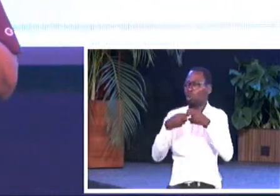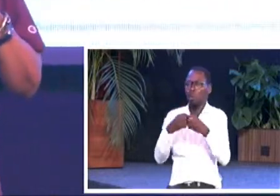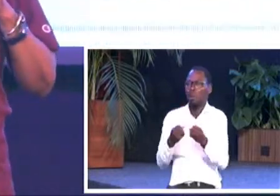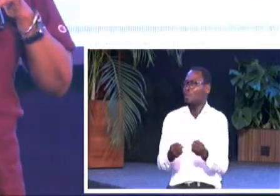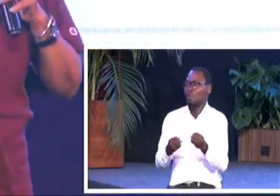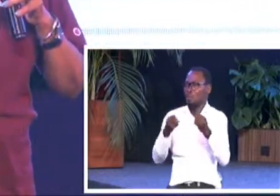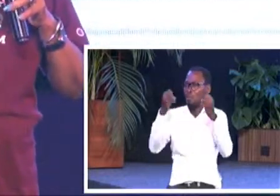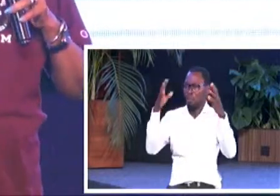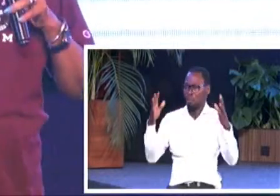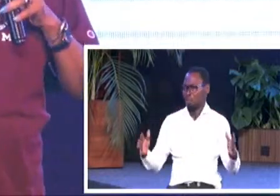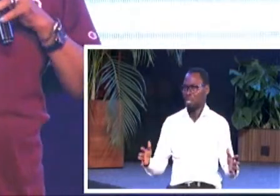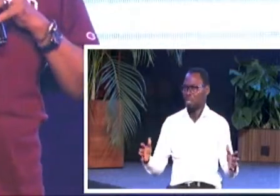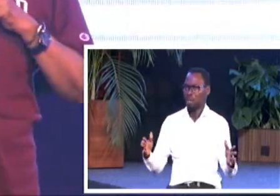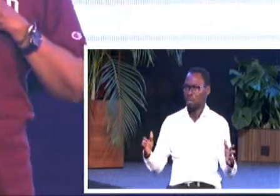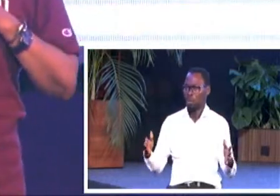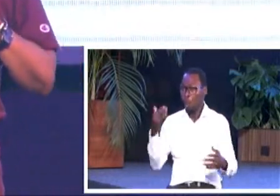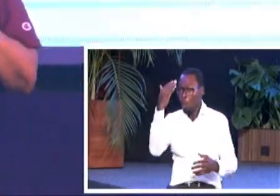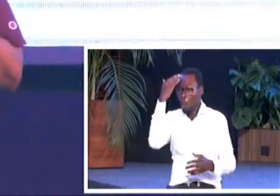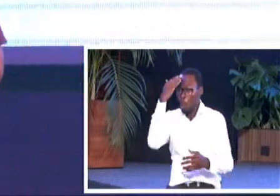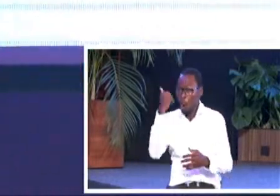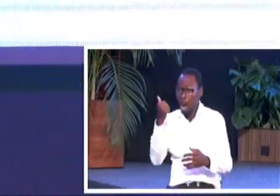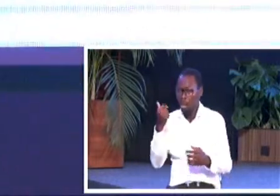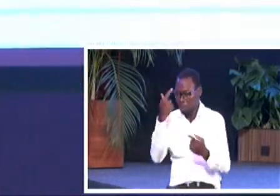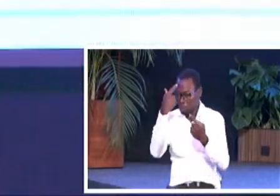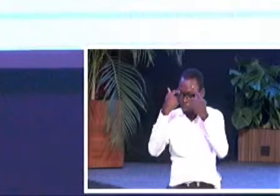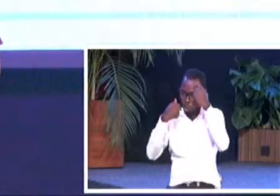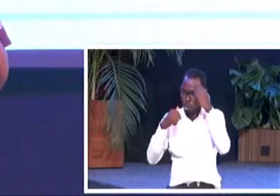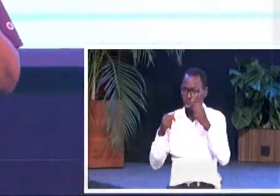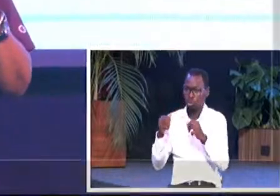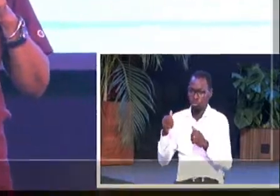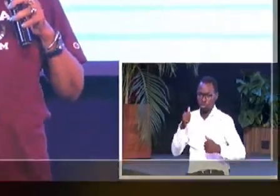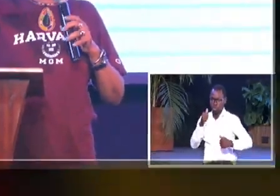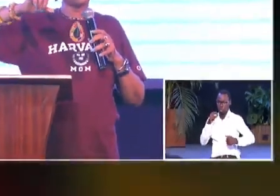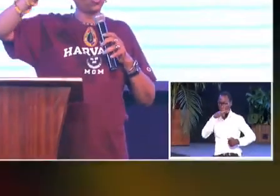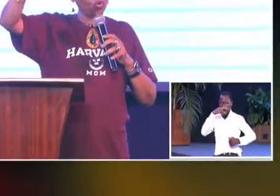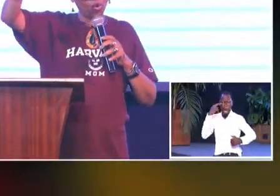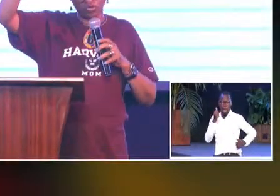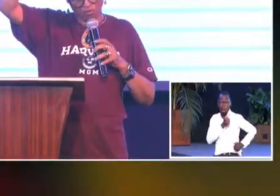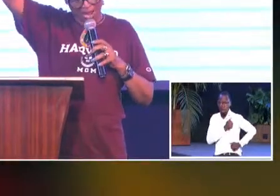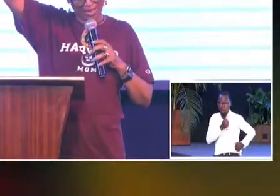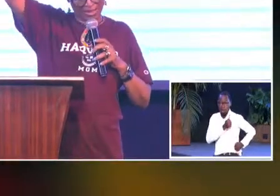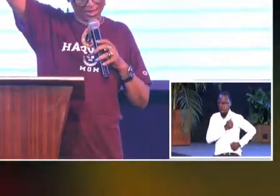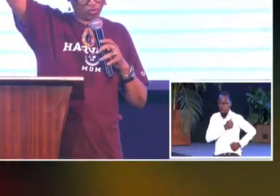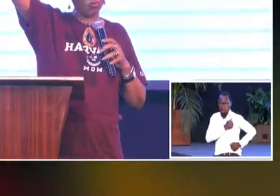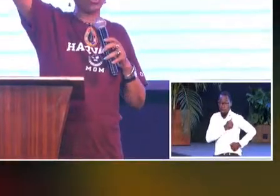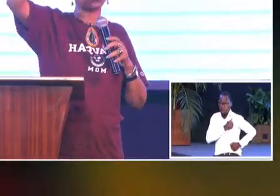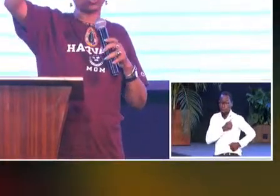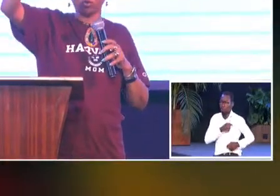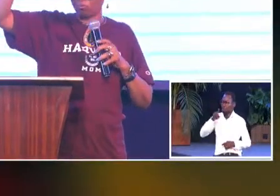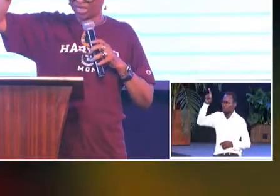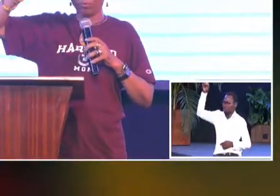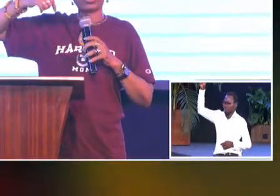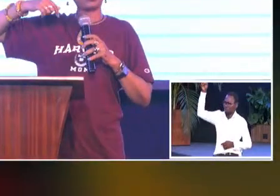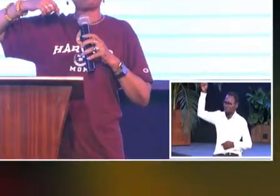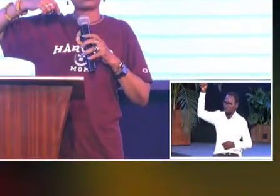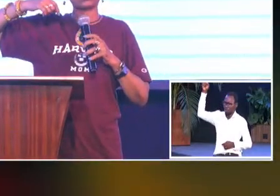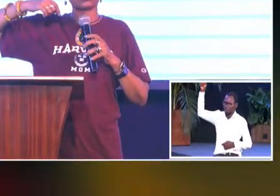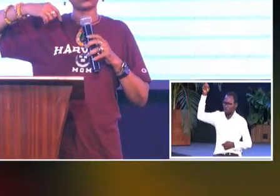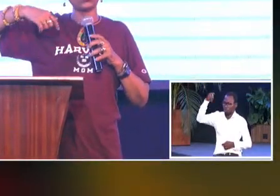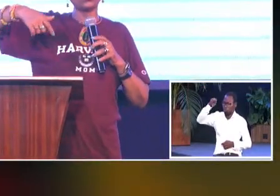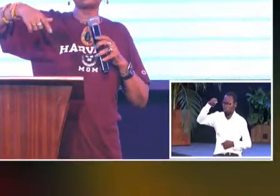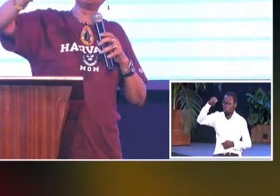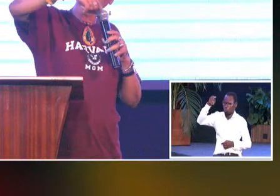robbers on the highway attacking the ladies who go to buy the tomatoes from Burkina